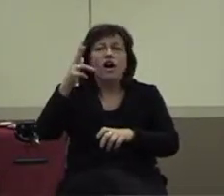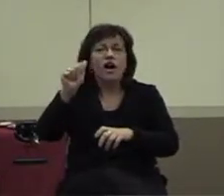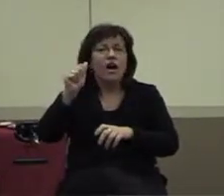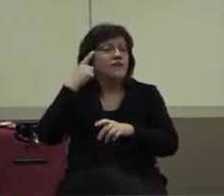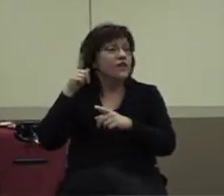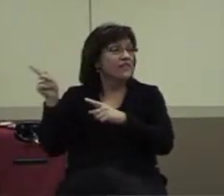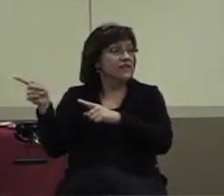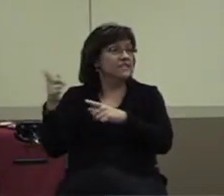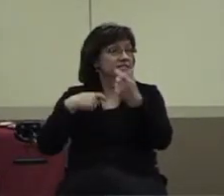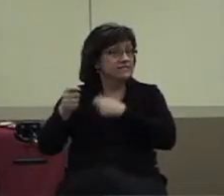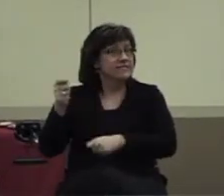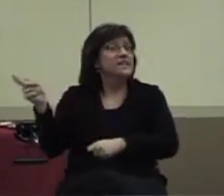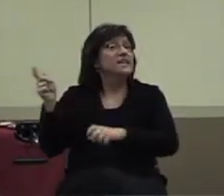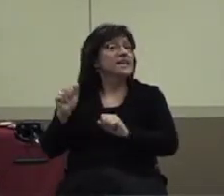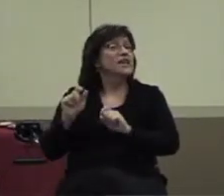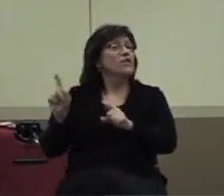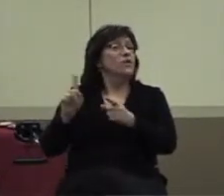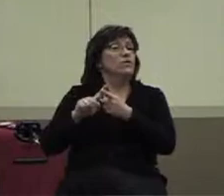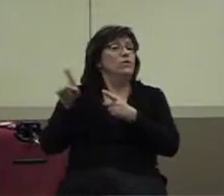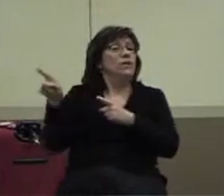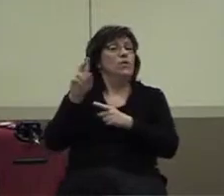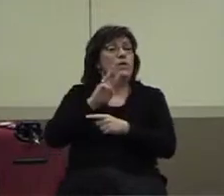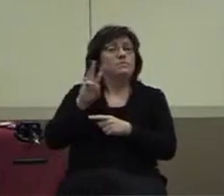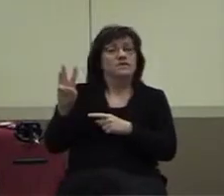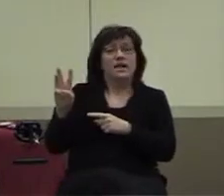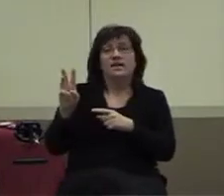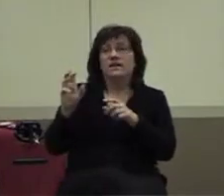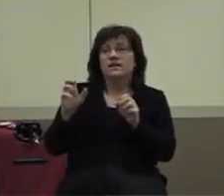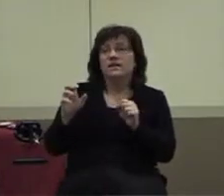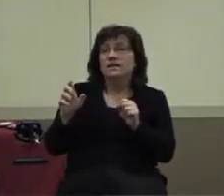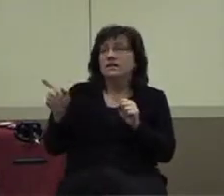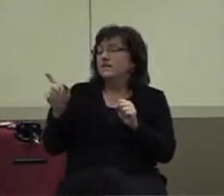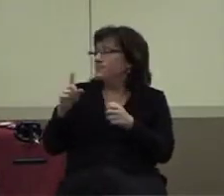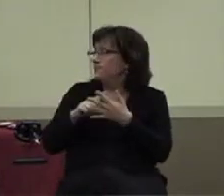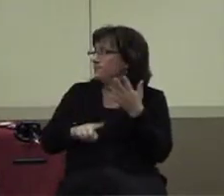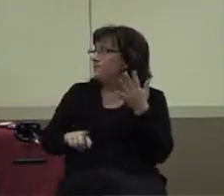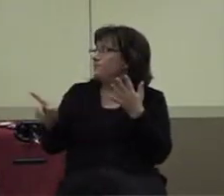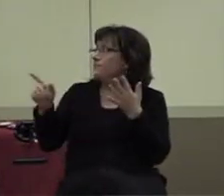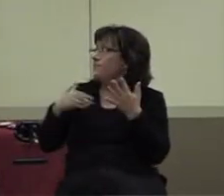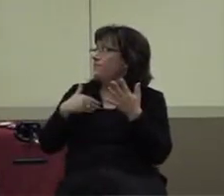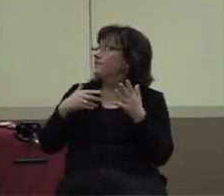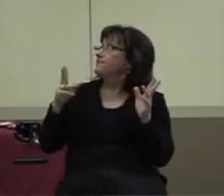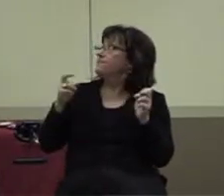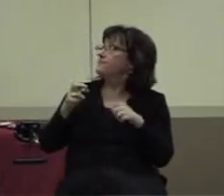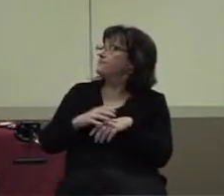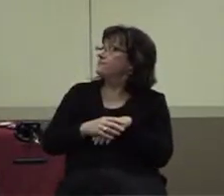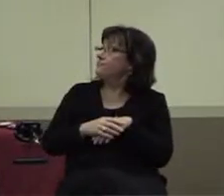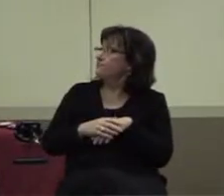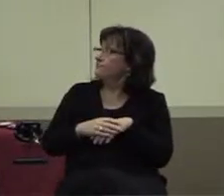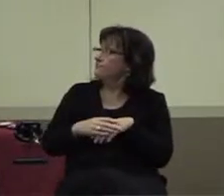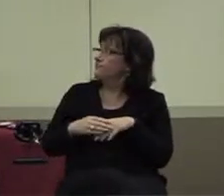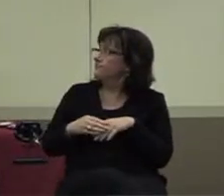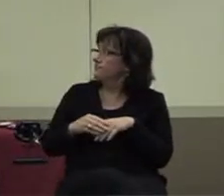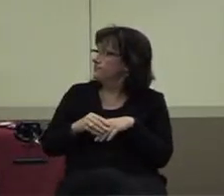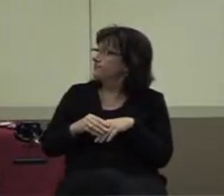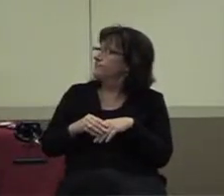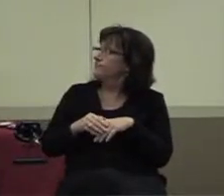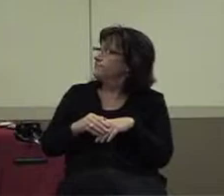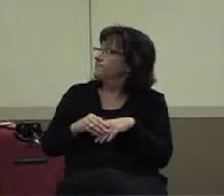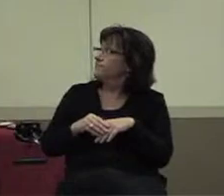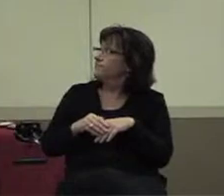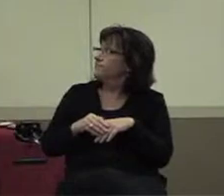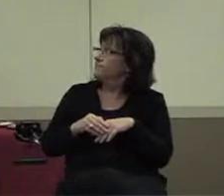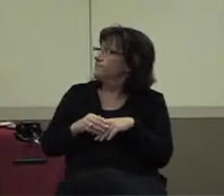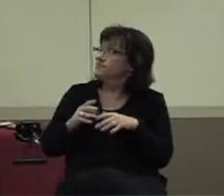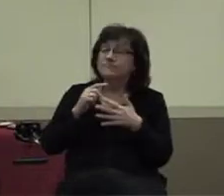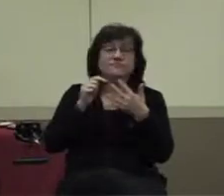website and they can choose to, these are the things they have right now: plant 10 food producing seeds, protect 10 square feet